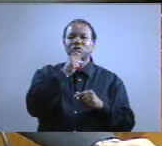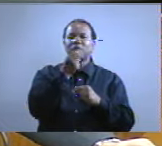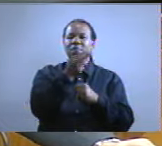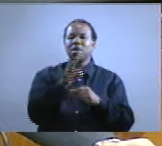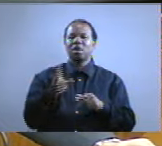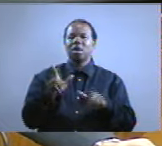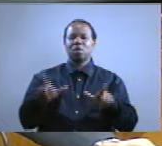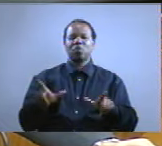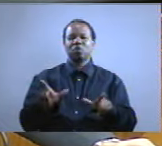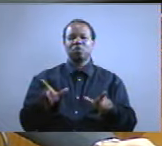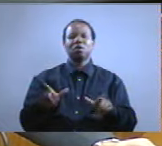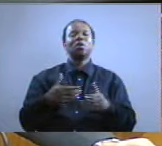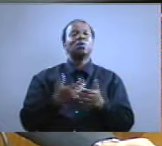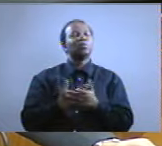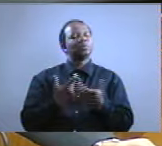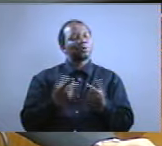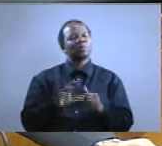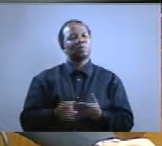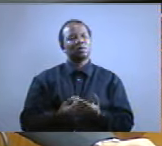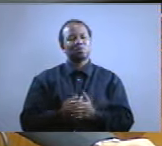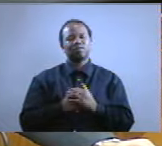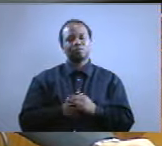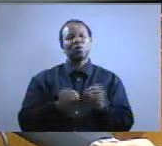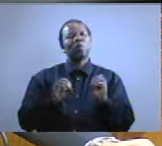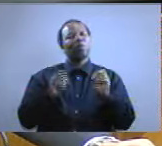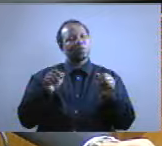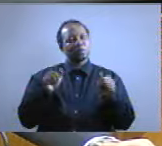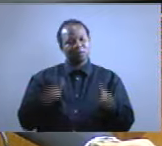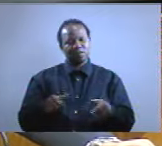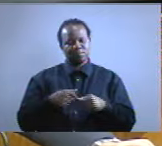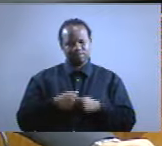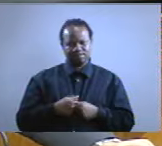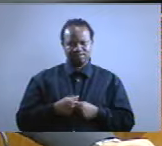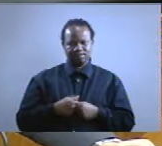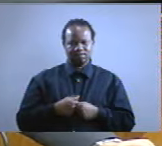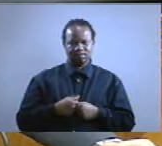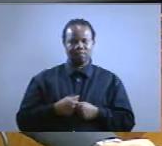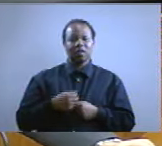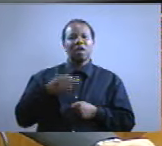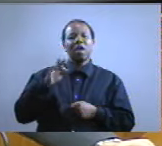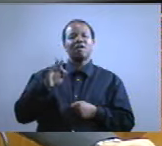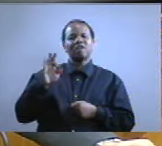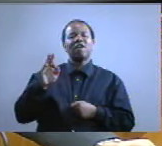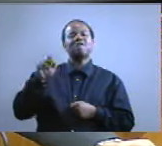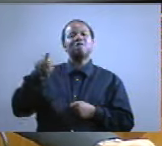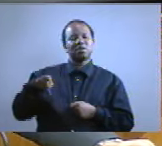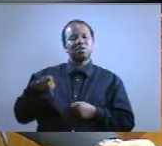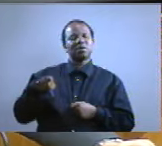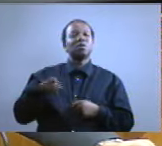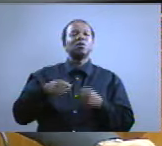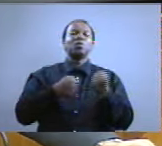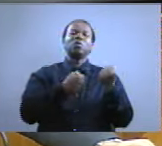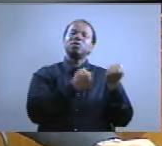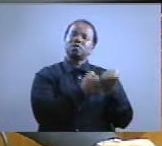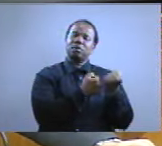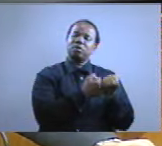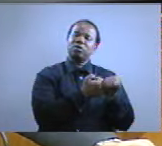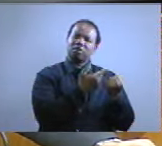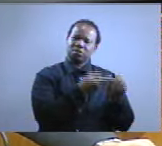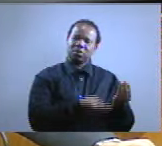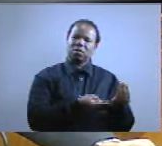Africa cannot do without. So, of course, the Freedom Front Plus will support this bill. We will support every measure